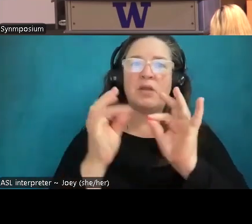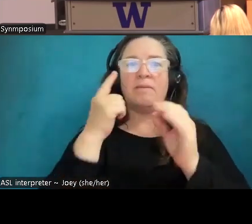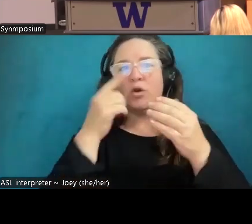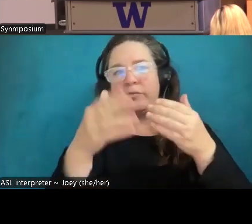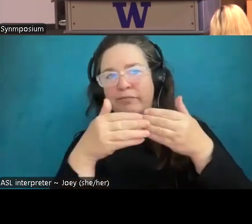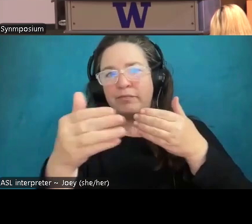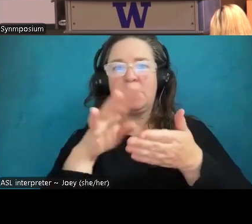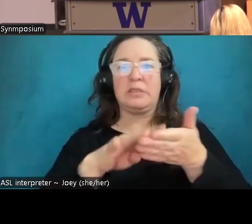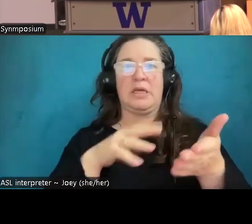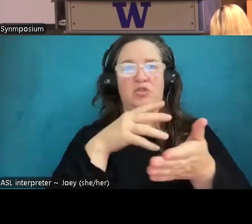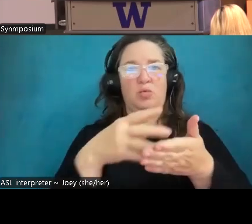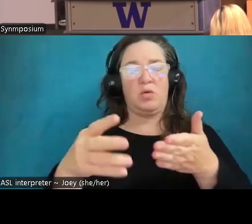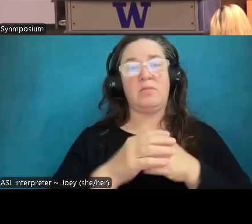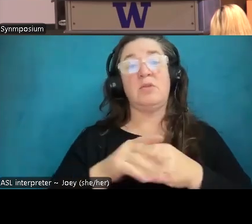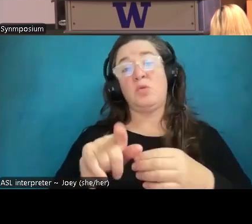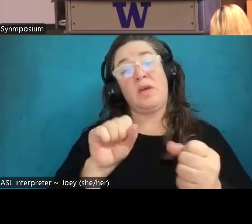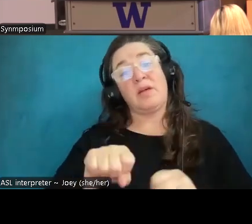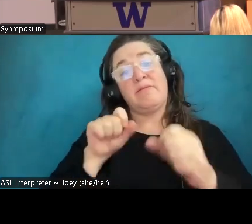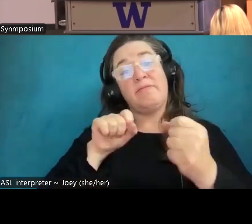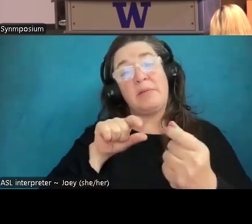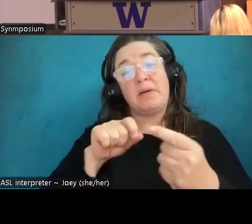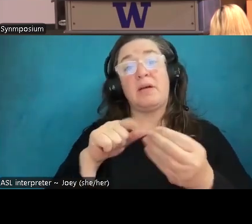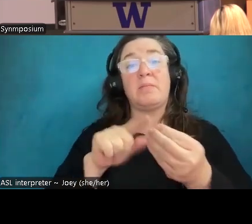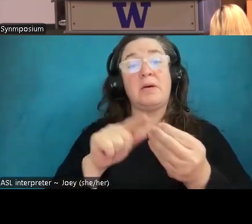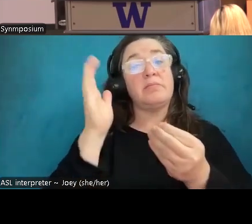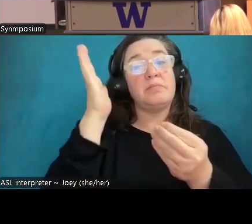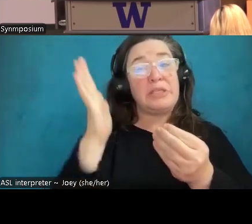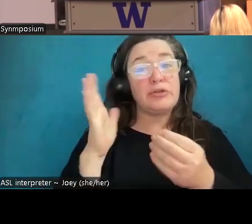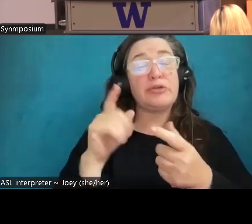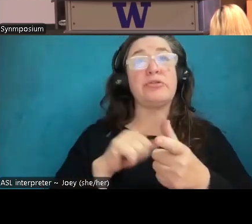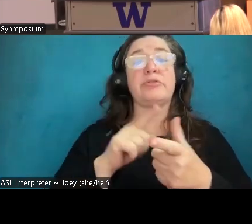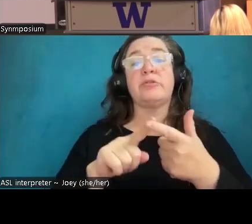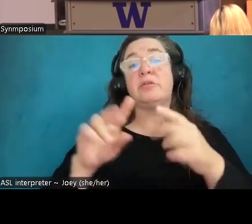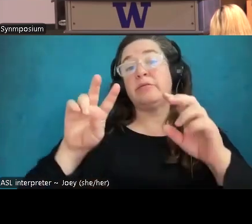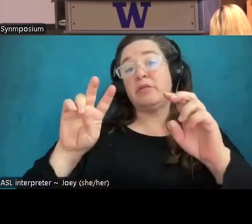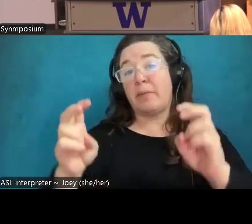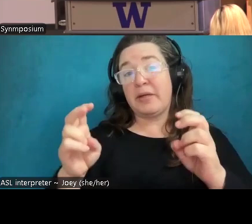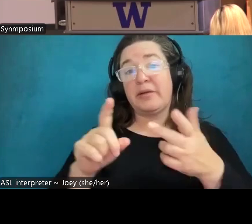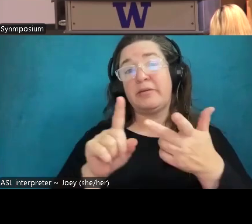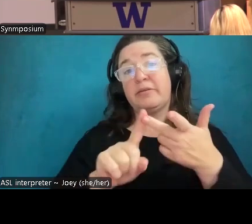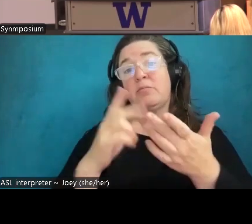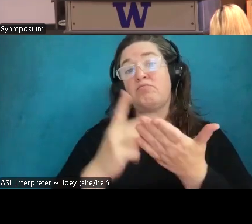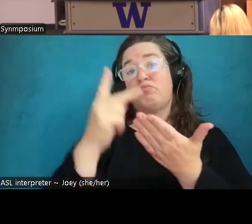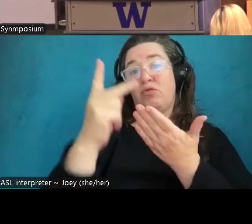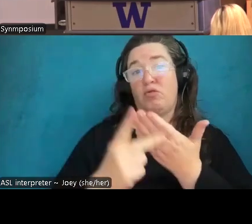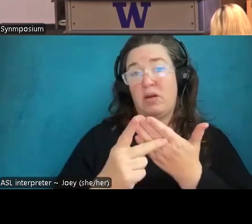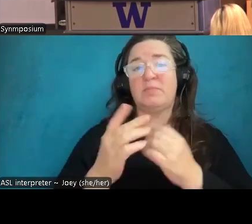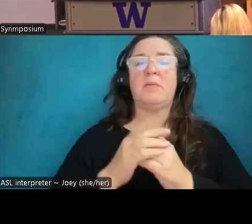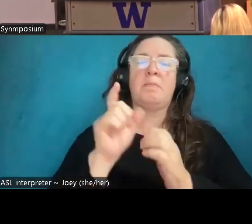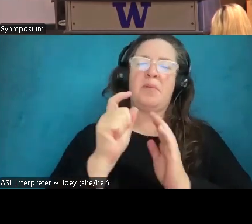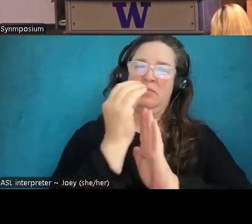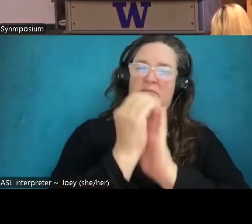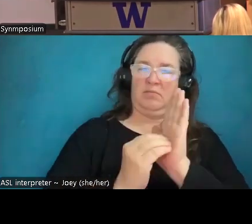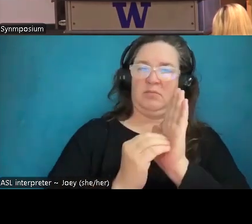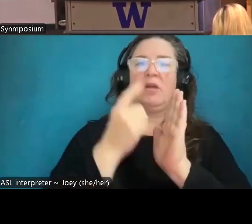provide your thoughts on speakers, topics, programs, and you must complete the course evaluation and attest to your hours to gain CME